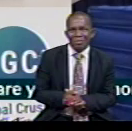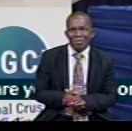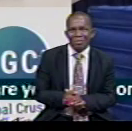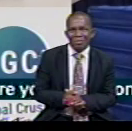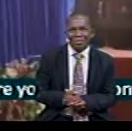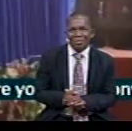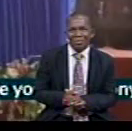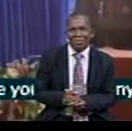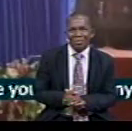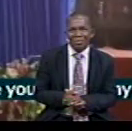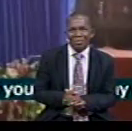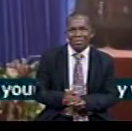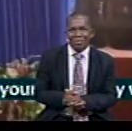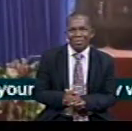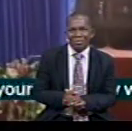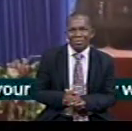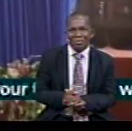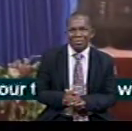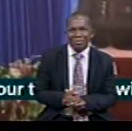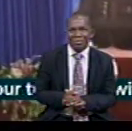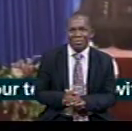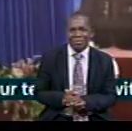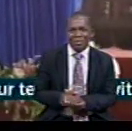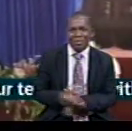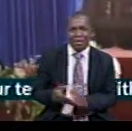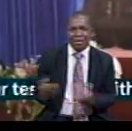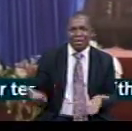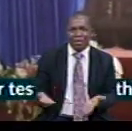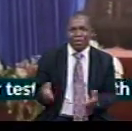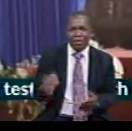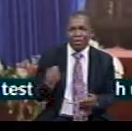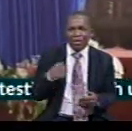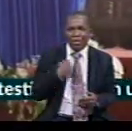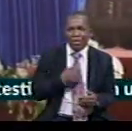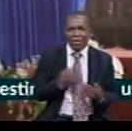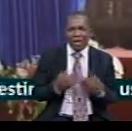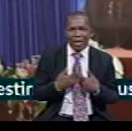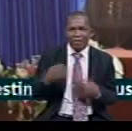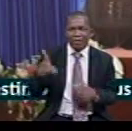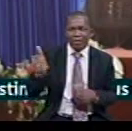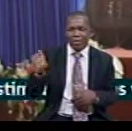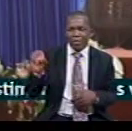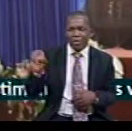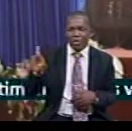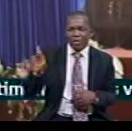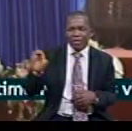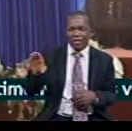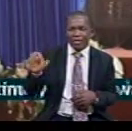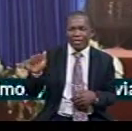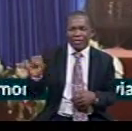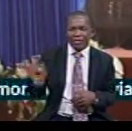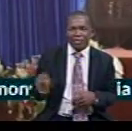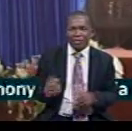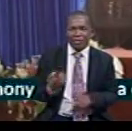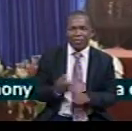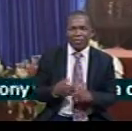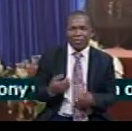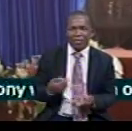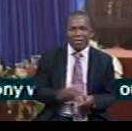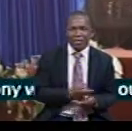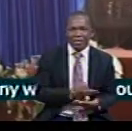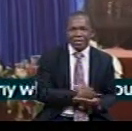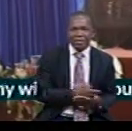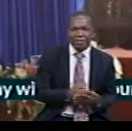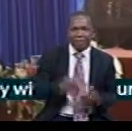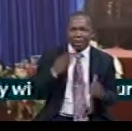I have with me here Dorcas Pokua from Tepa, Ghana. Praise the Lord. I'm